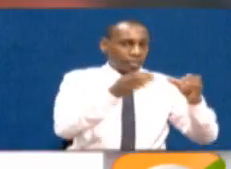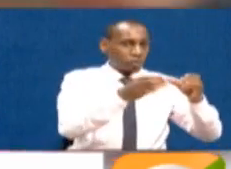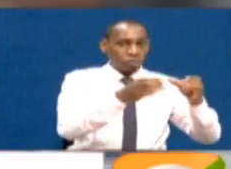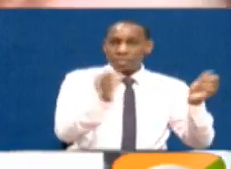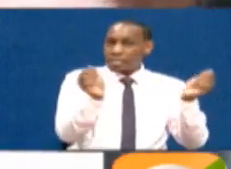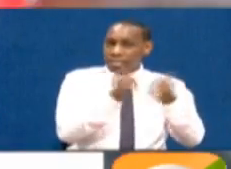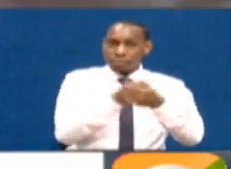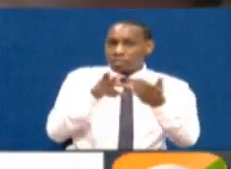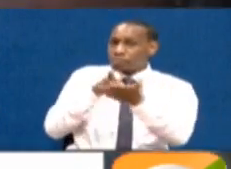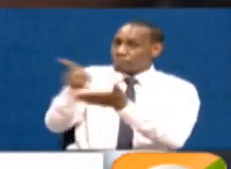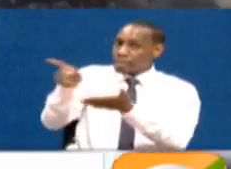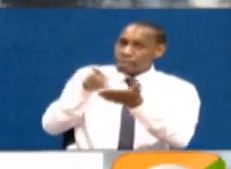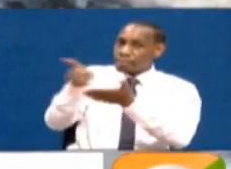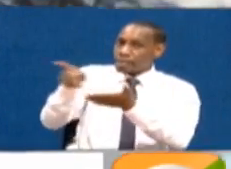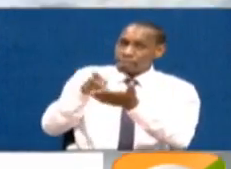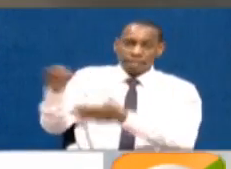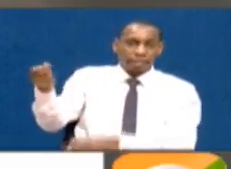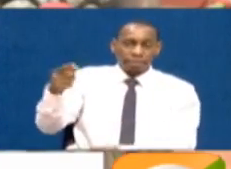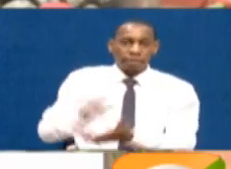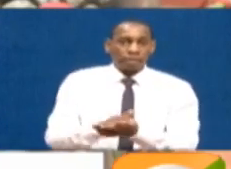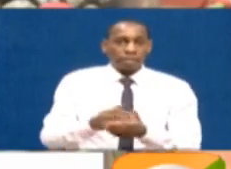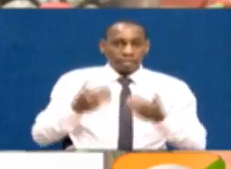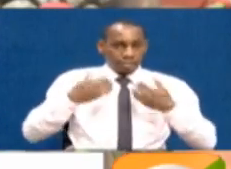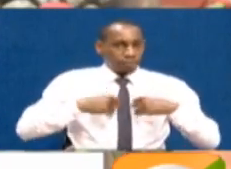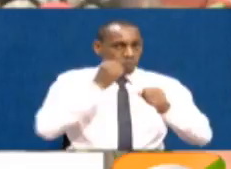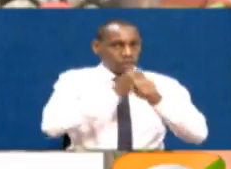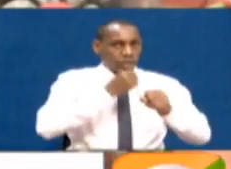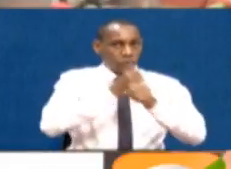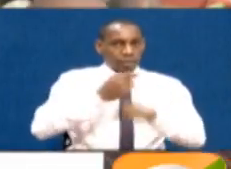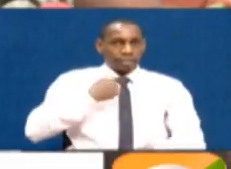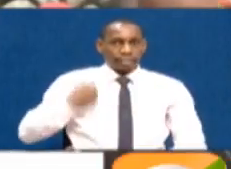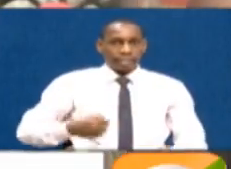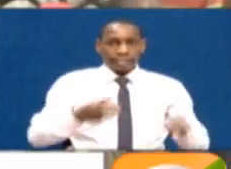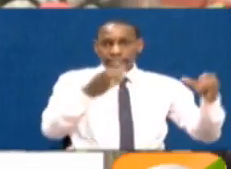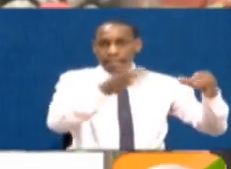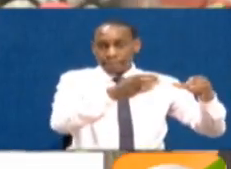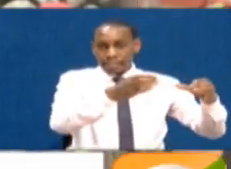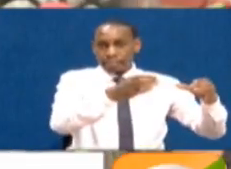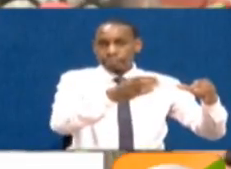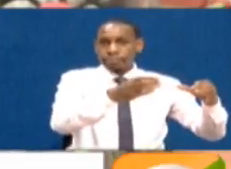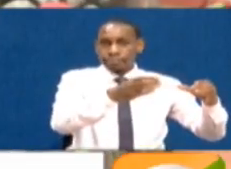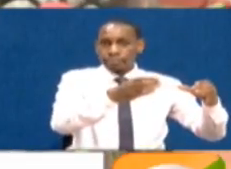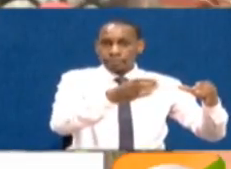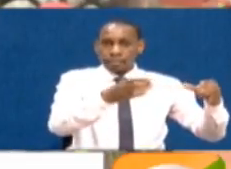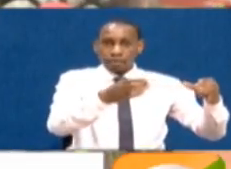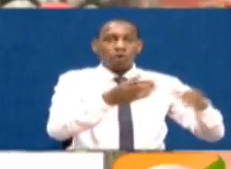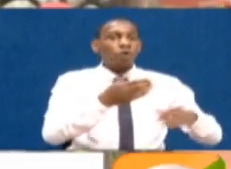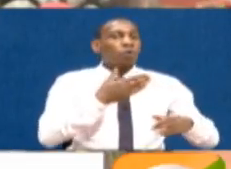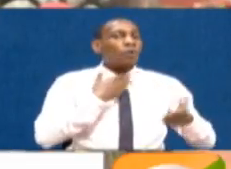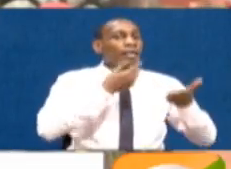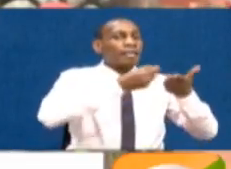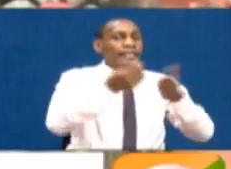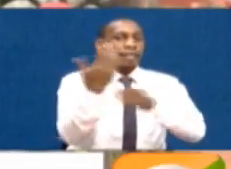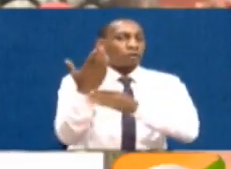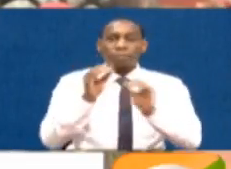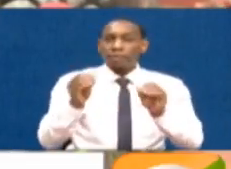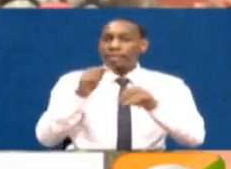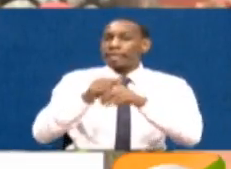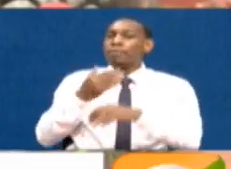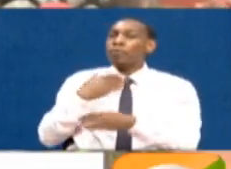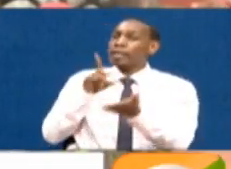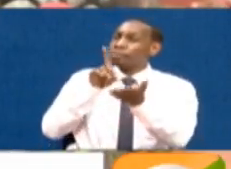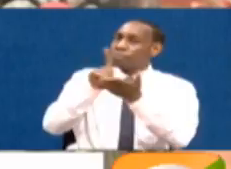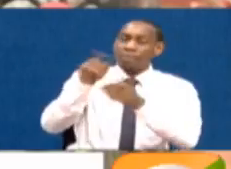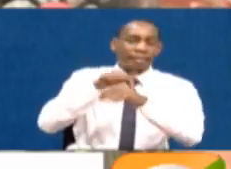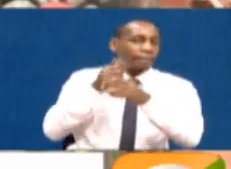not able to pay him anymore. I was working for a Chinese firm. So they don't want you to sign those documents so that whenever they want to